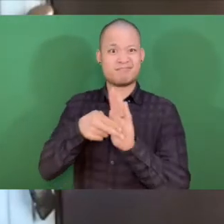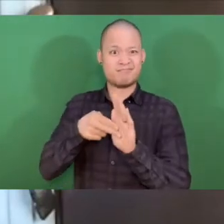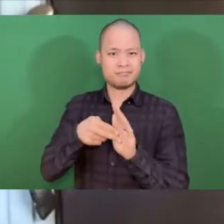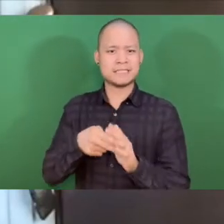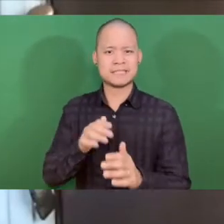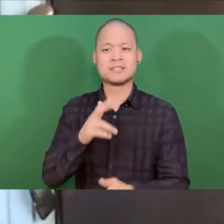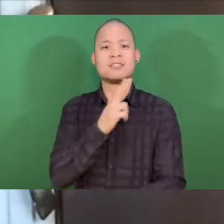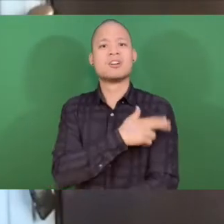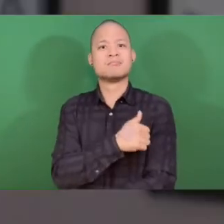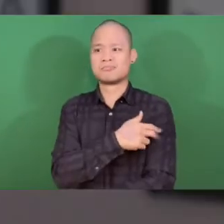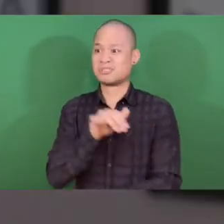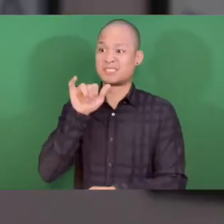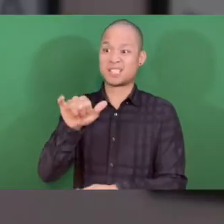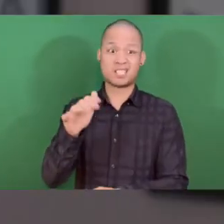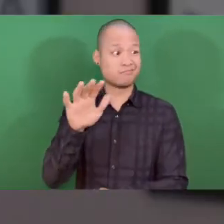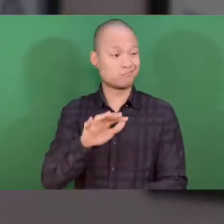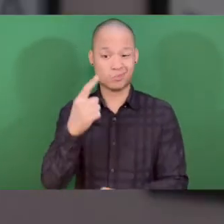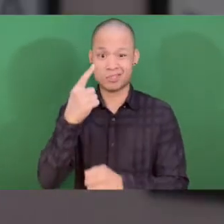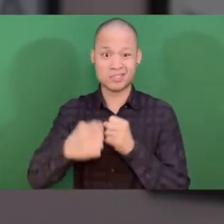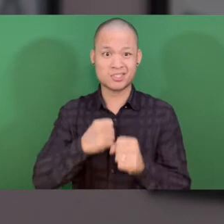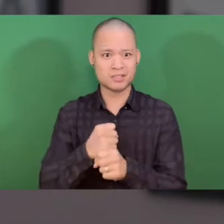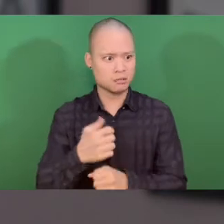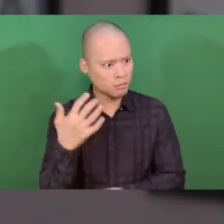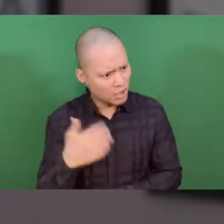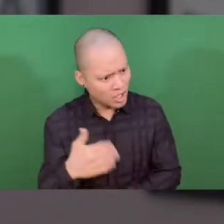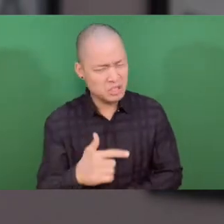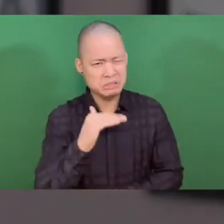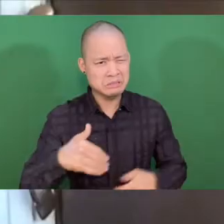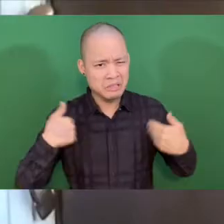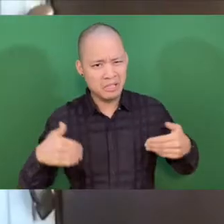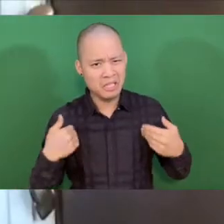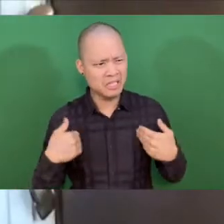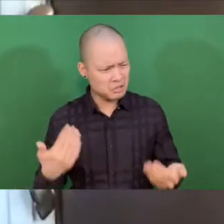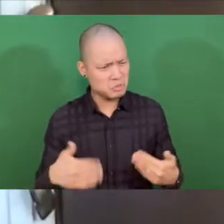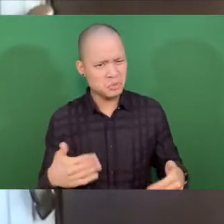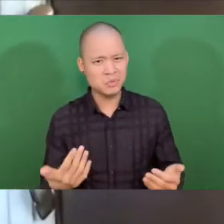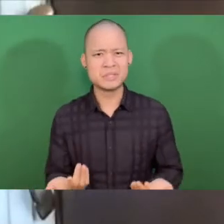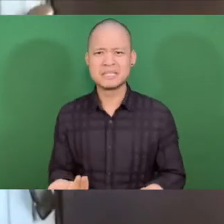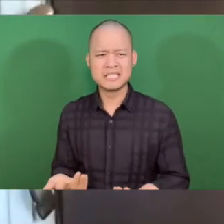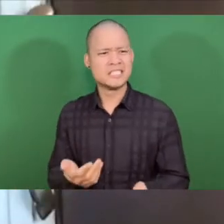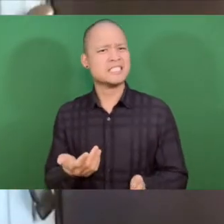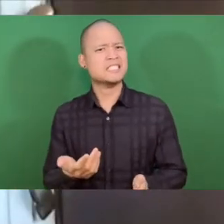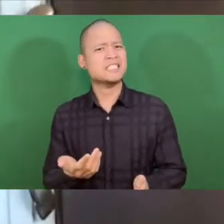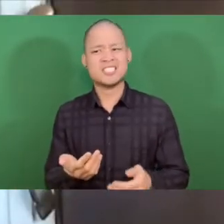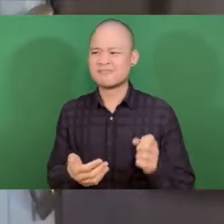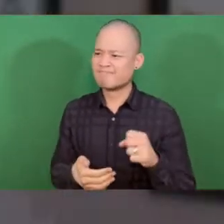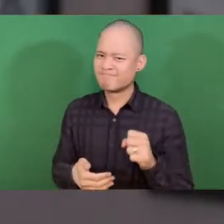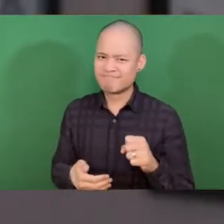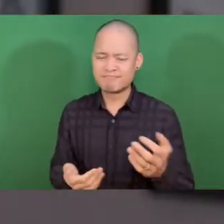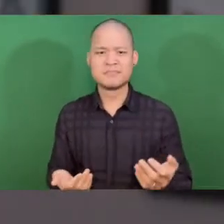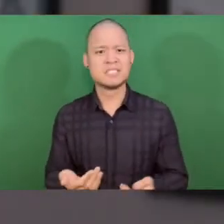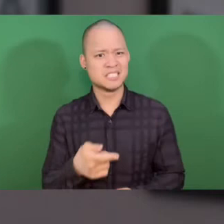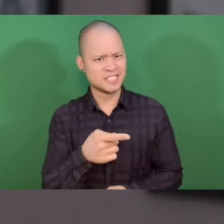for about a year. What a lot for a little guy to go through. Yeah, it was amazing.